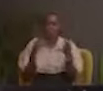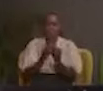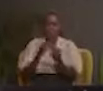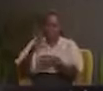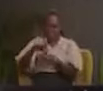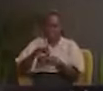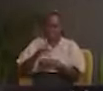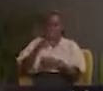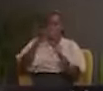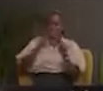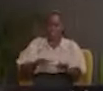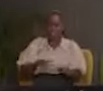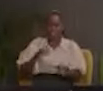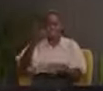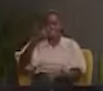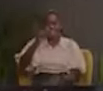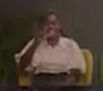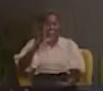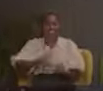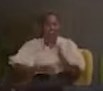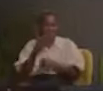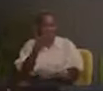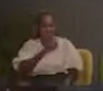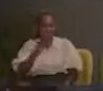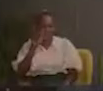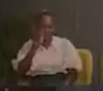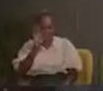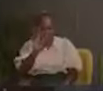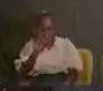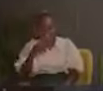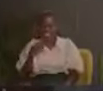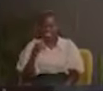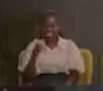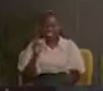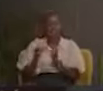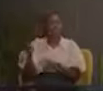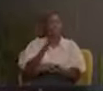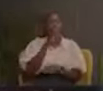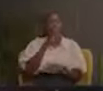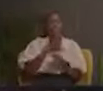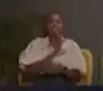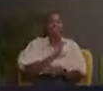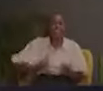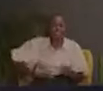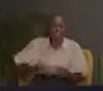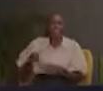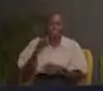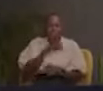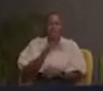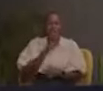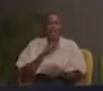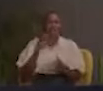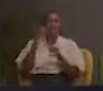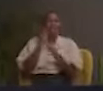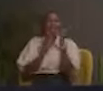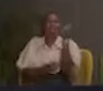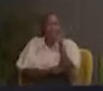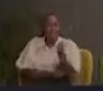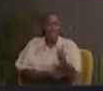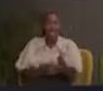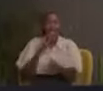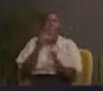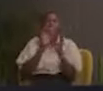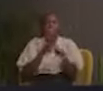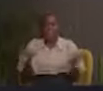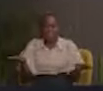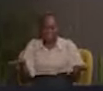And the Bible says in Galatians chapter 3 and verse 29, he says, if ye be Christ, then are ye Abraham's seed and heirs